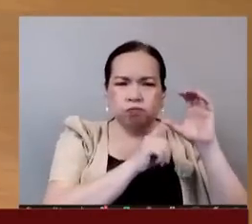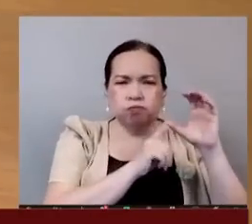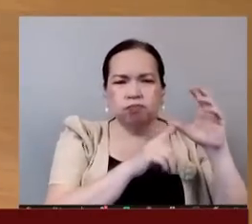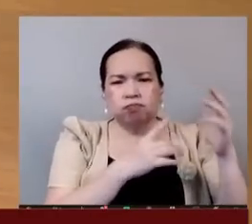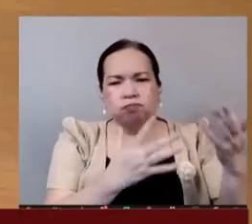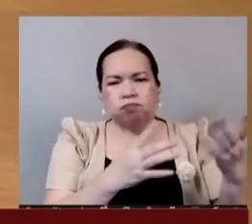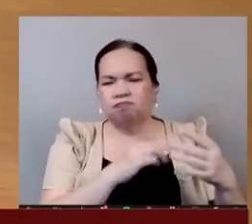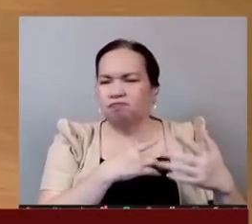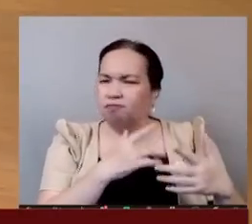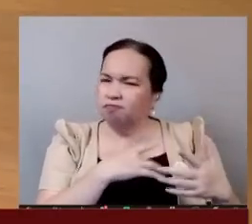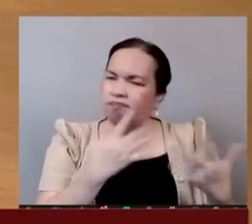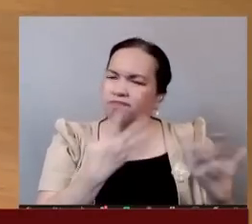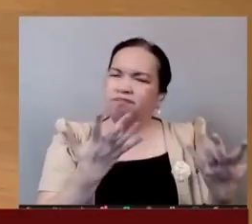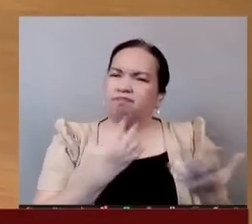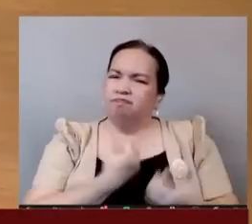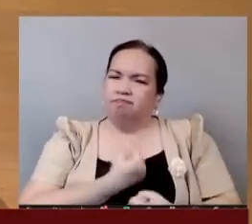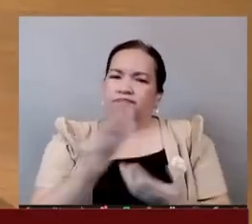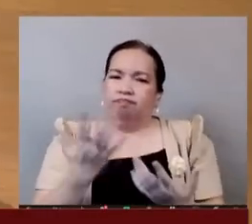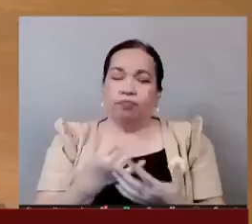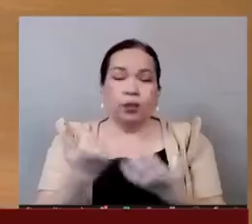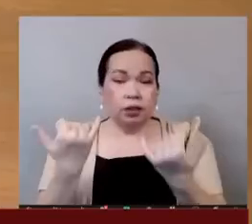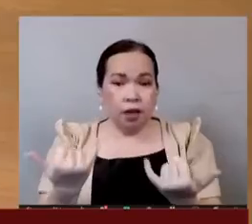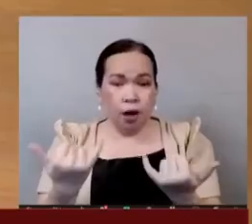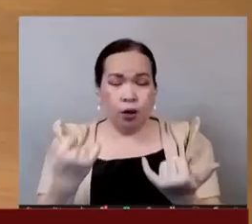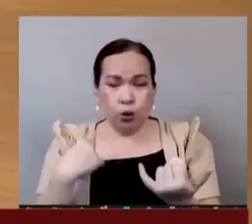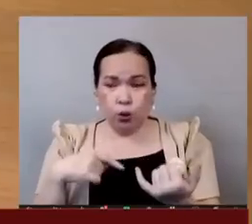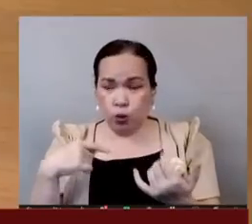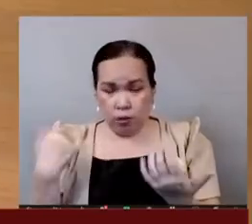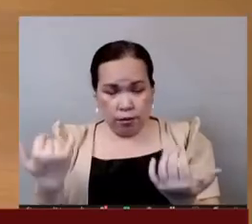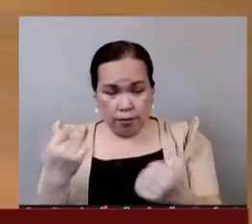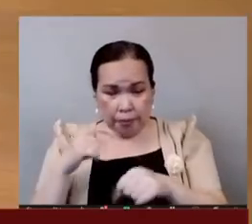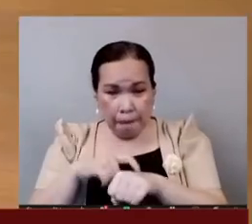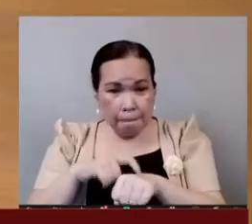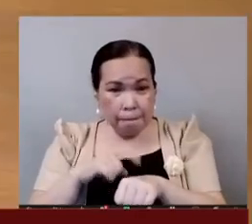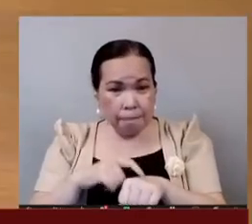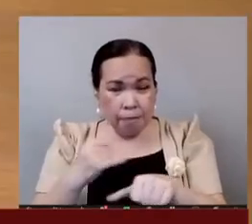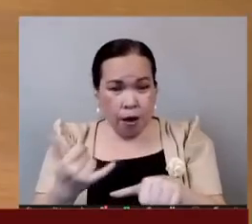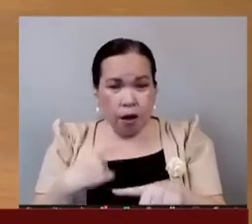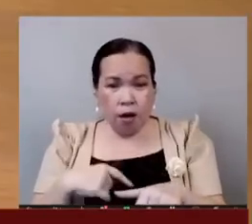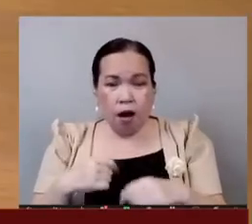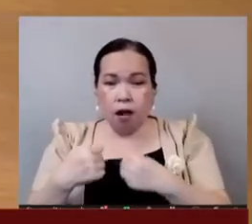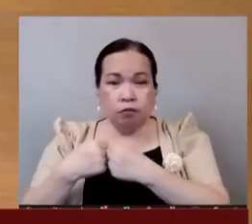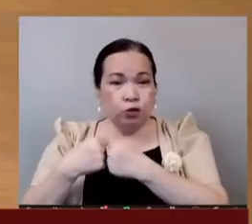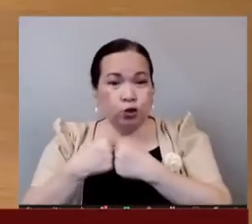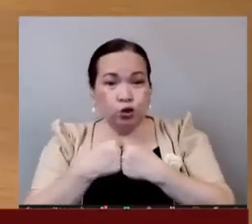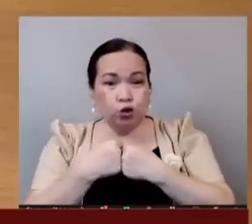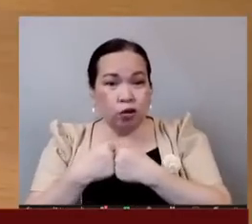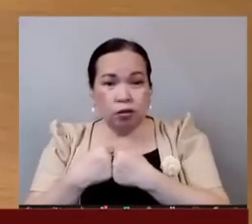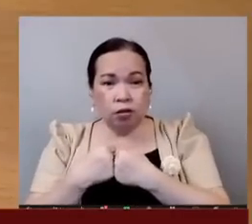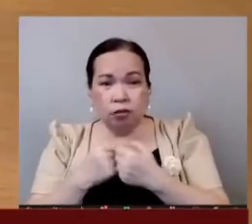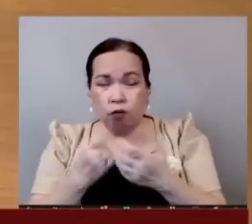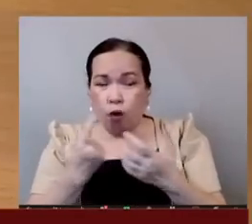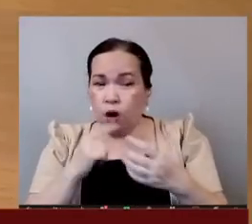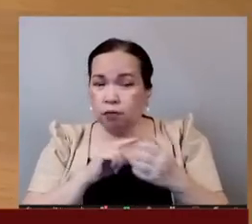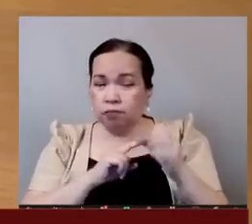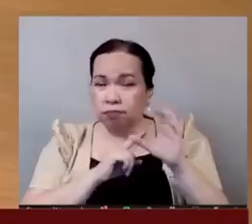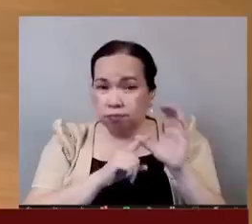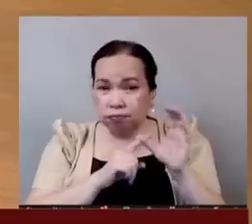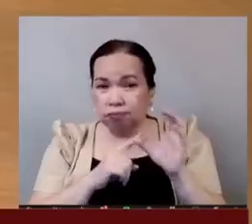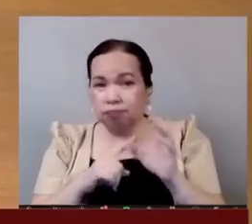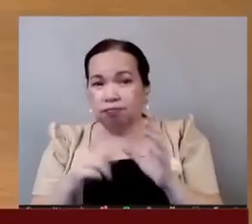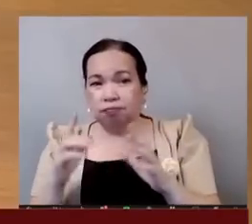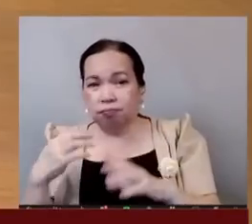felt. We are now at a point in our history when their armed struggle has evolved. We have now progressed